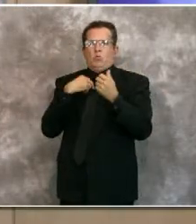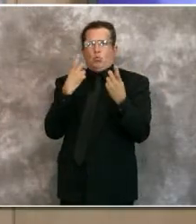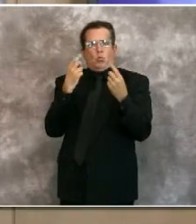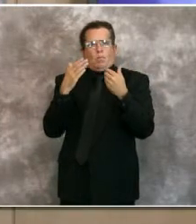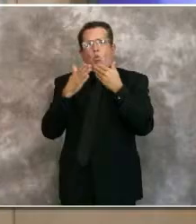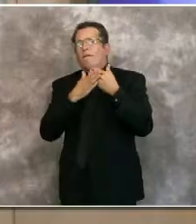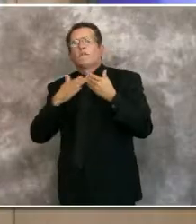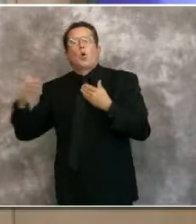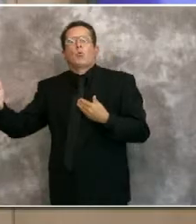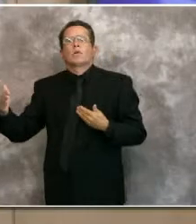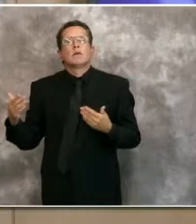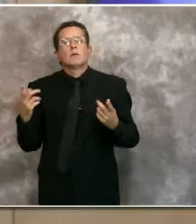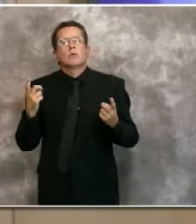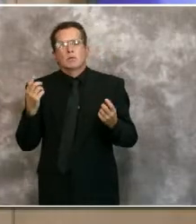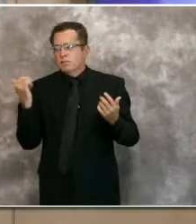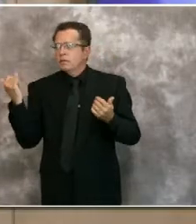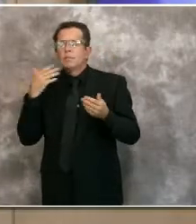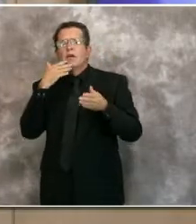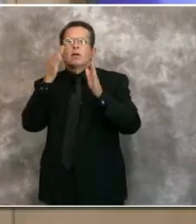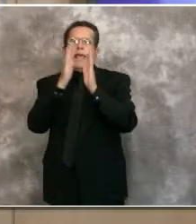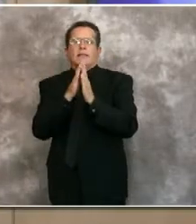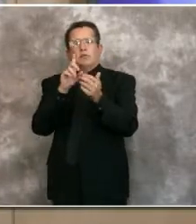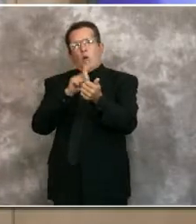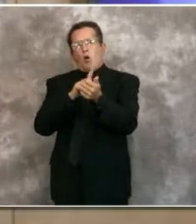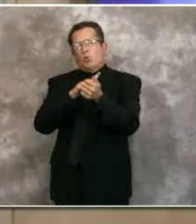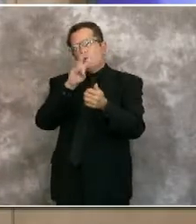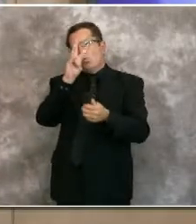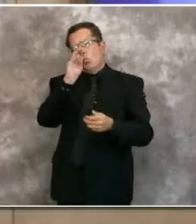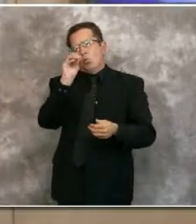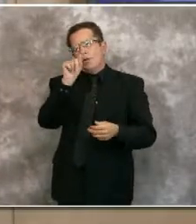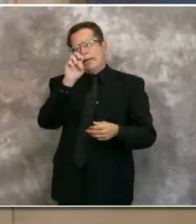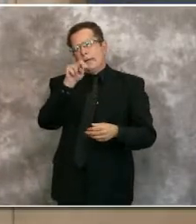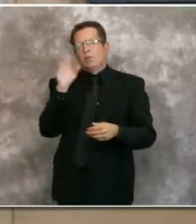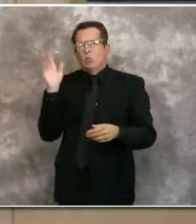forward? Okay, let me ask Dr. Wooten to go ahead and respond.